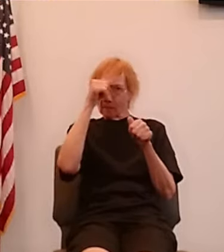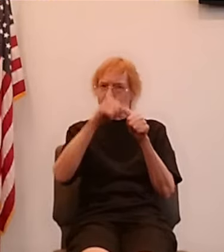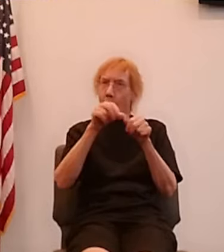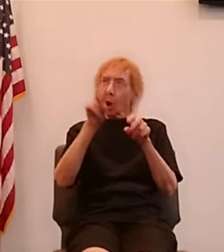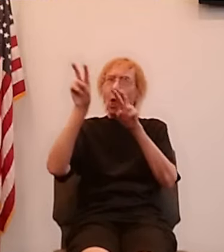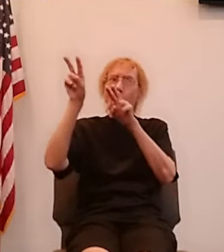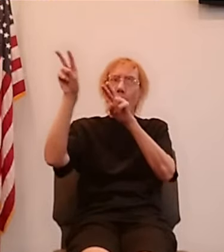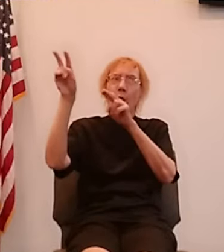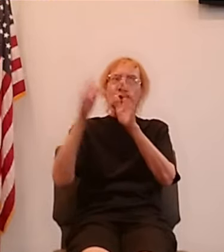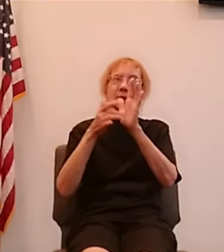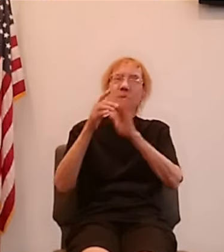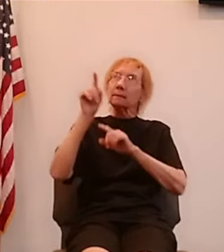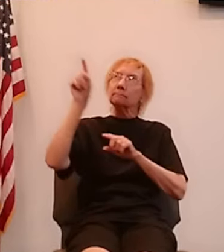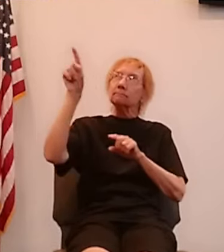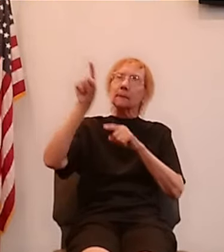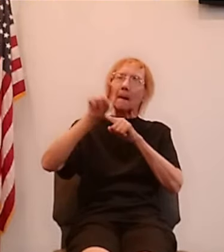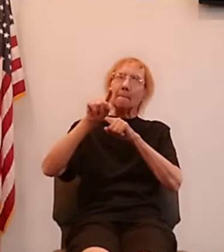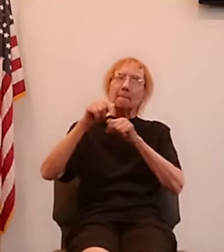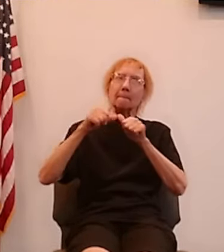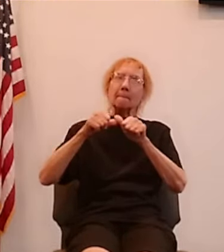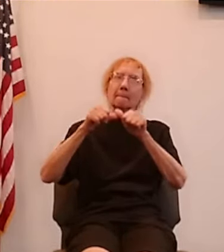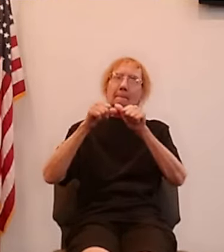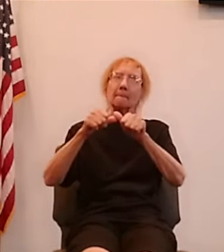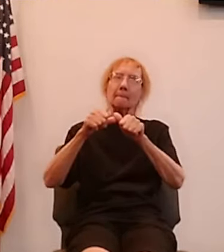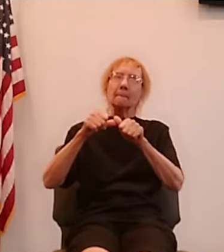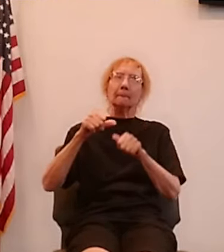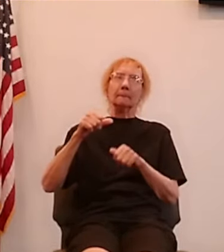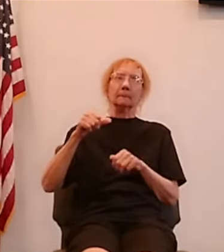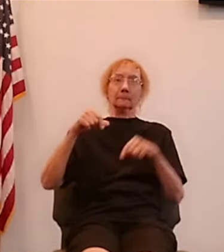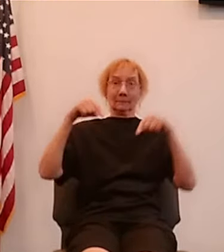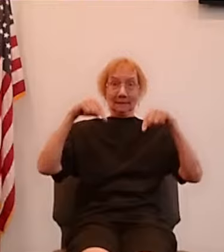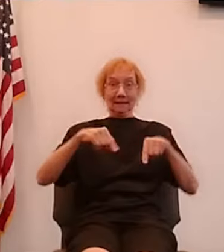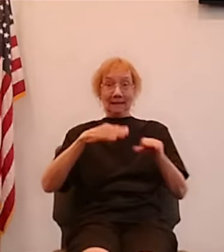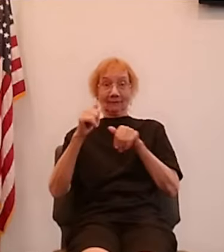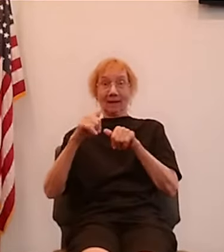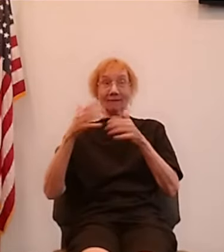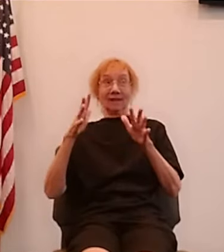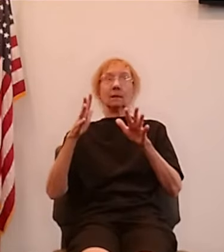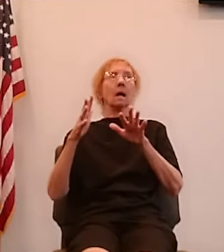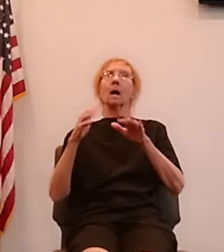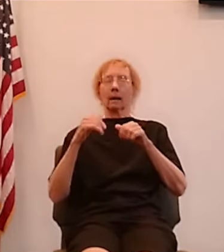because you're not just here, you're everywhere, because you dwell with us.